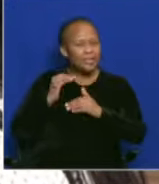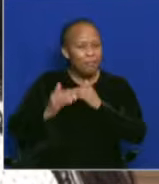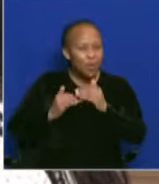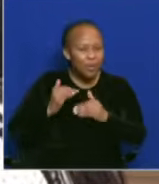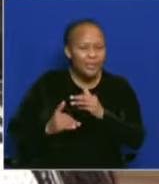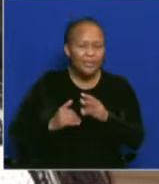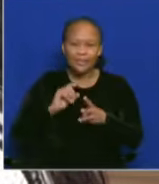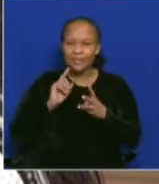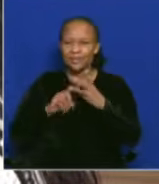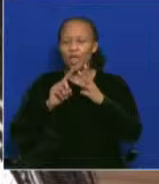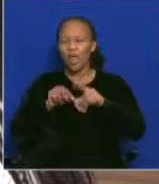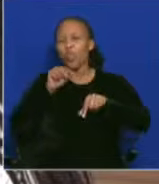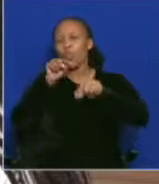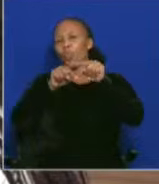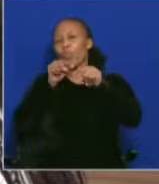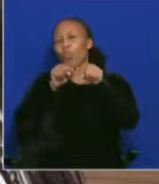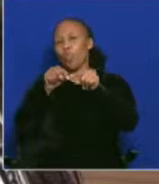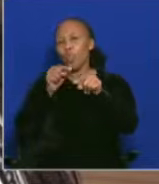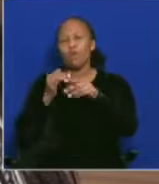present-day criminality.